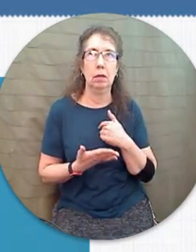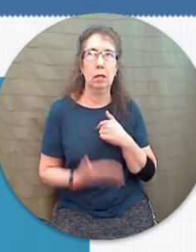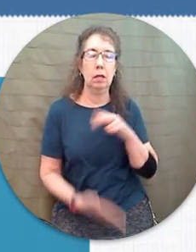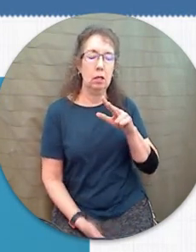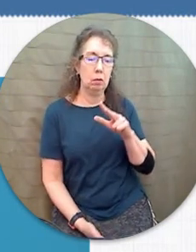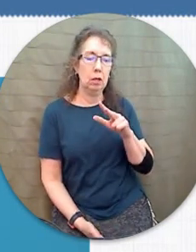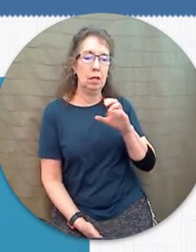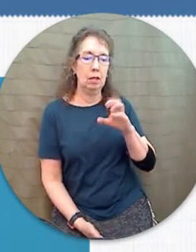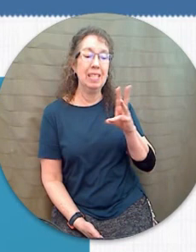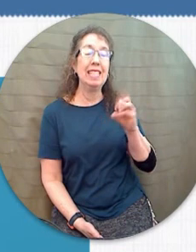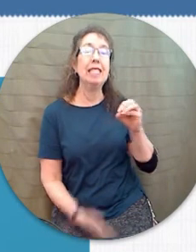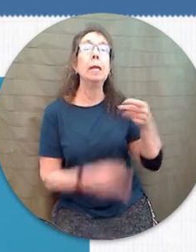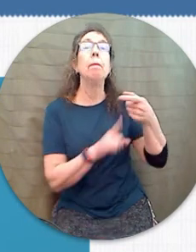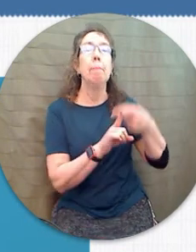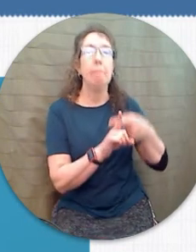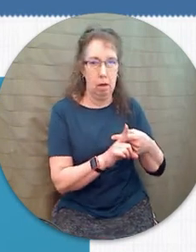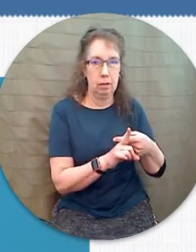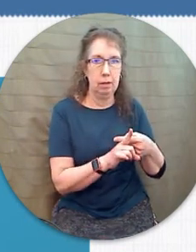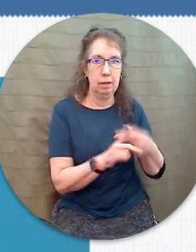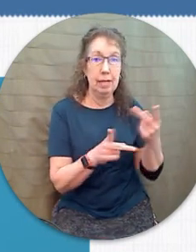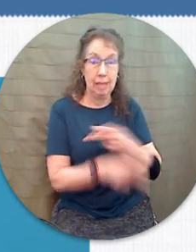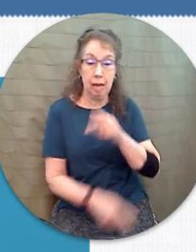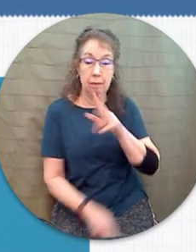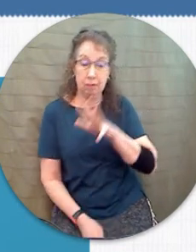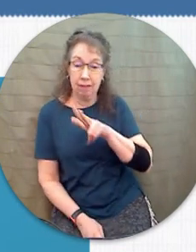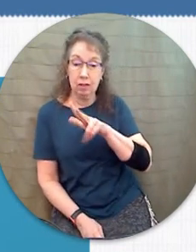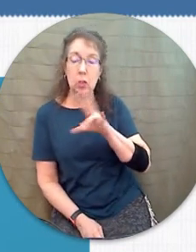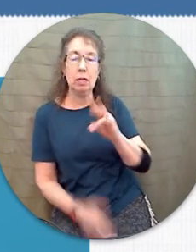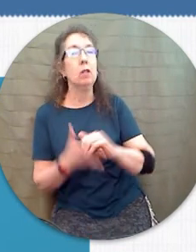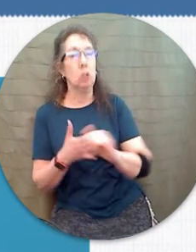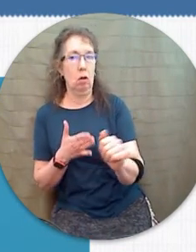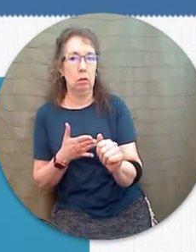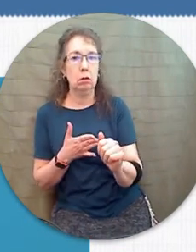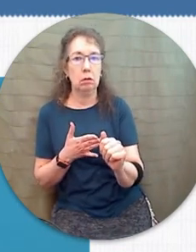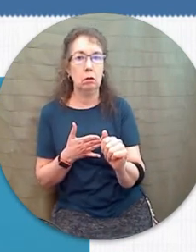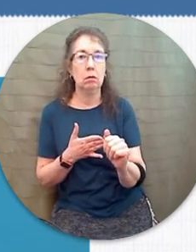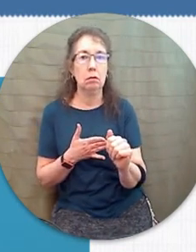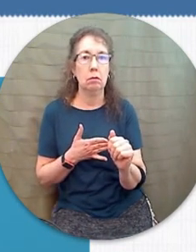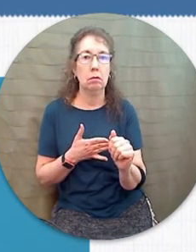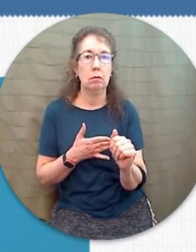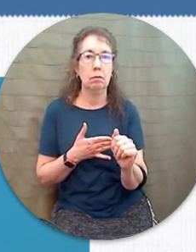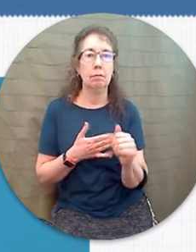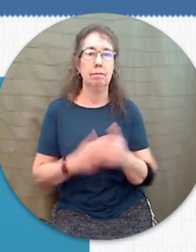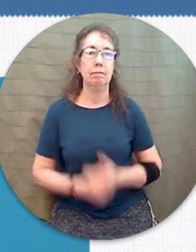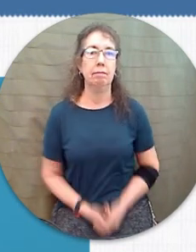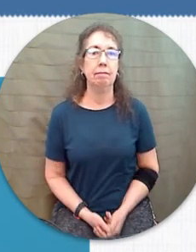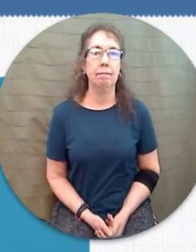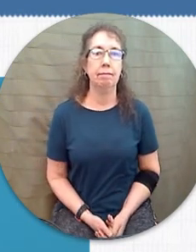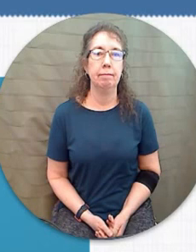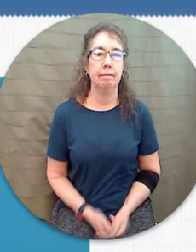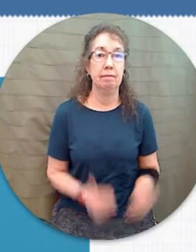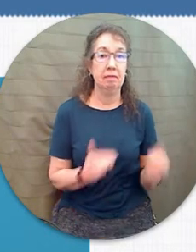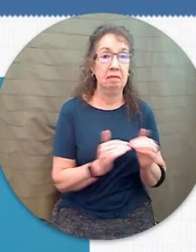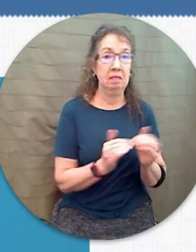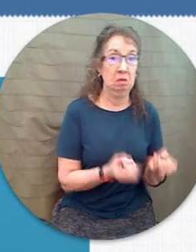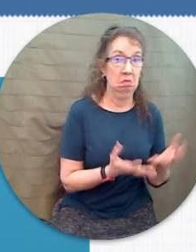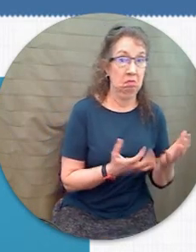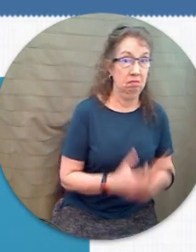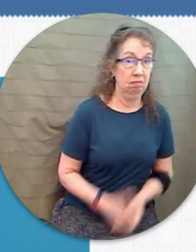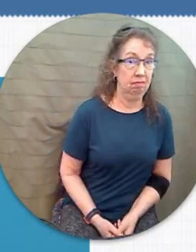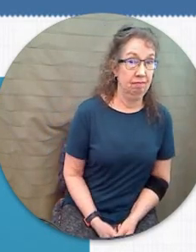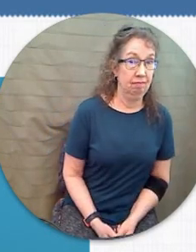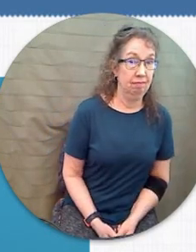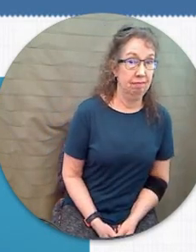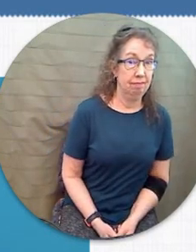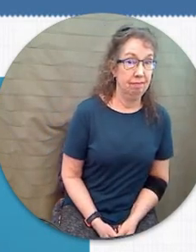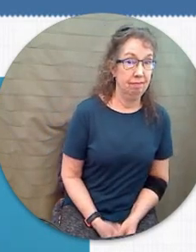360 months. These are $537 by 360 months in